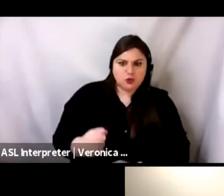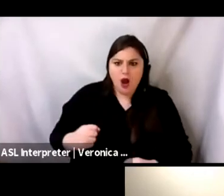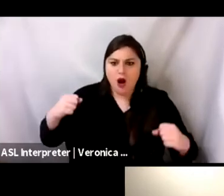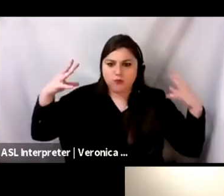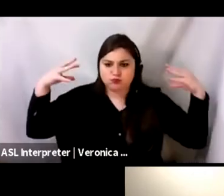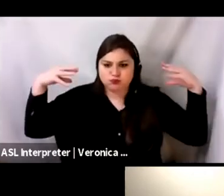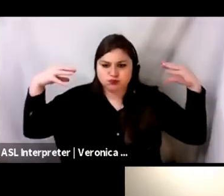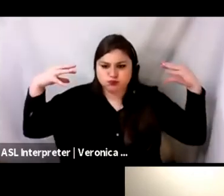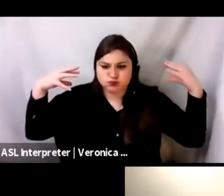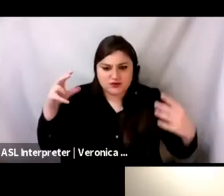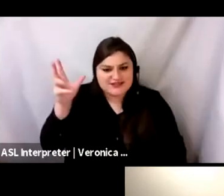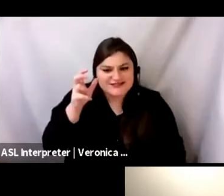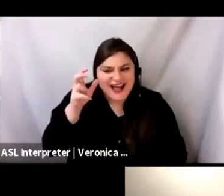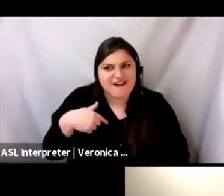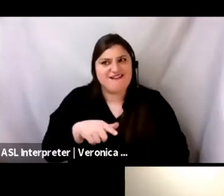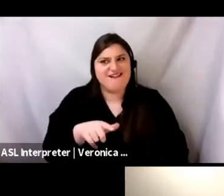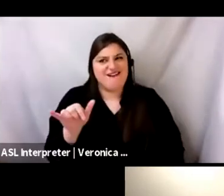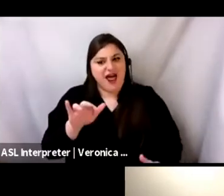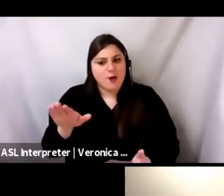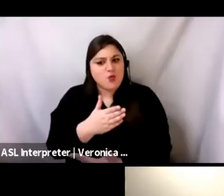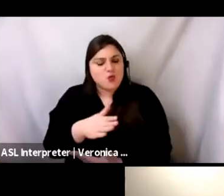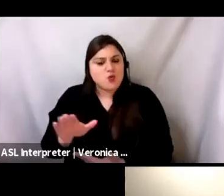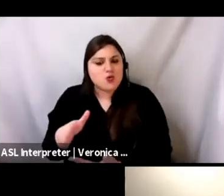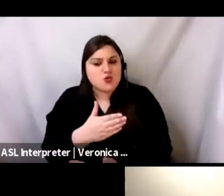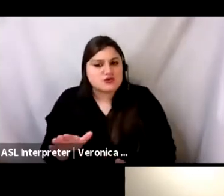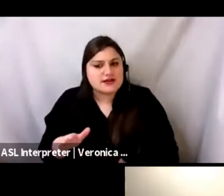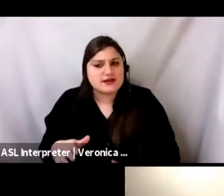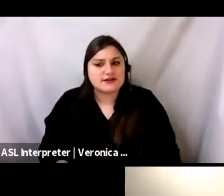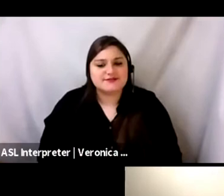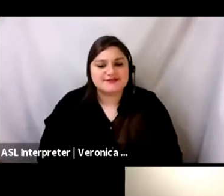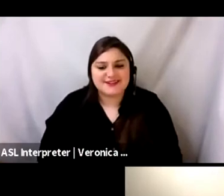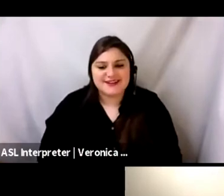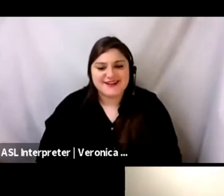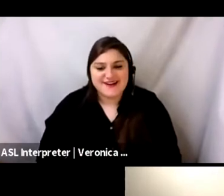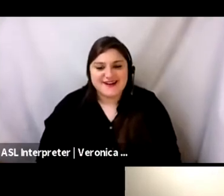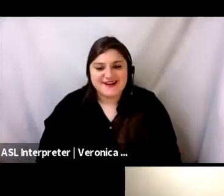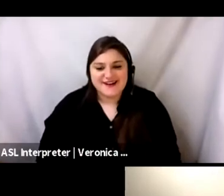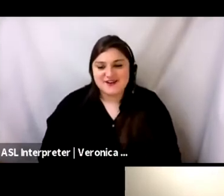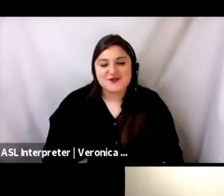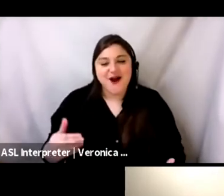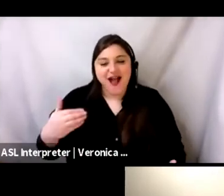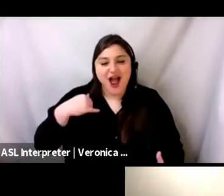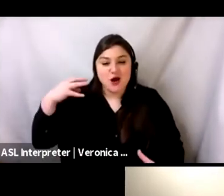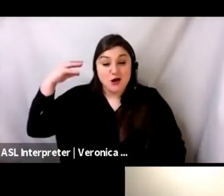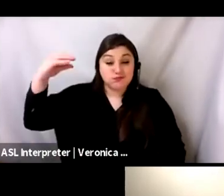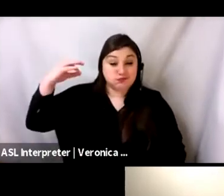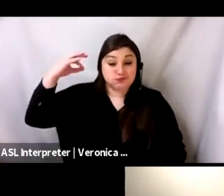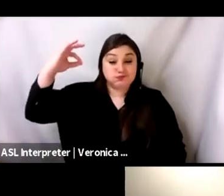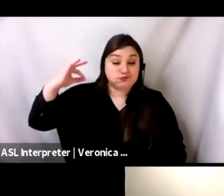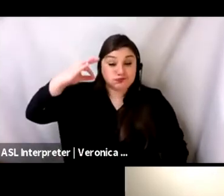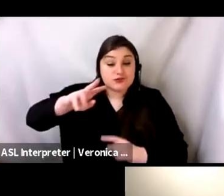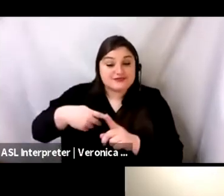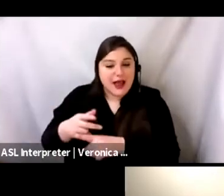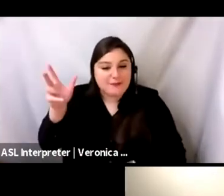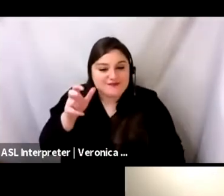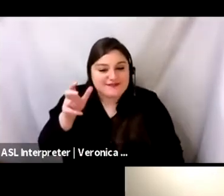has a strong impression on me. So yeah, that's why we started to kind of mix